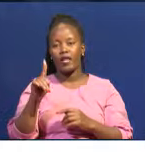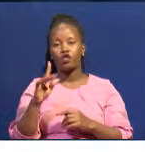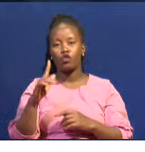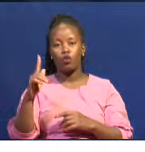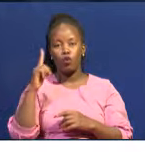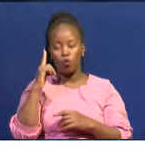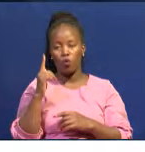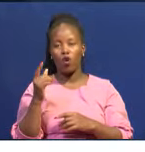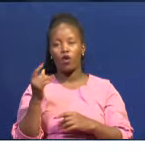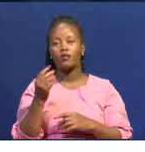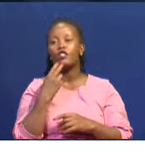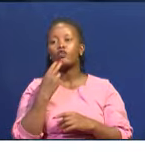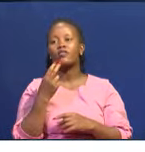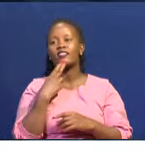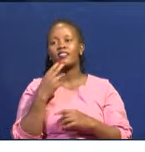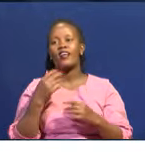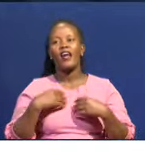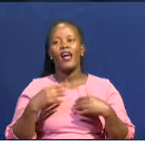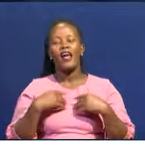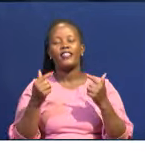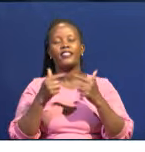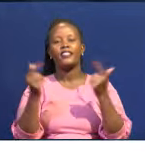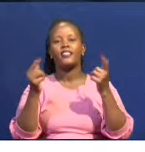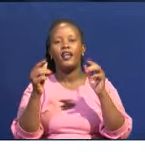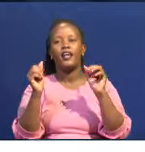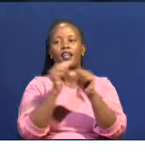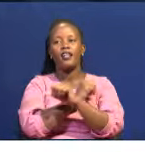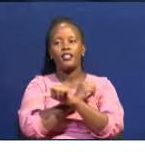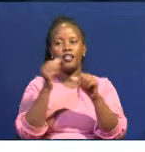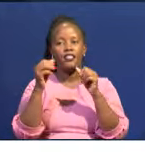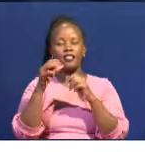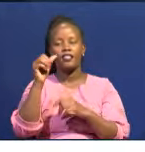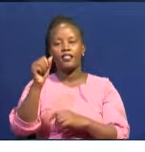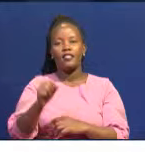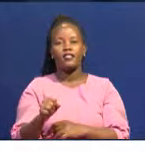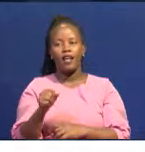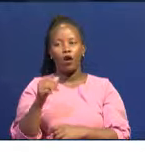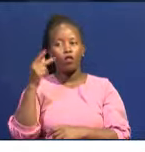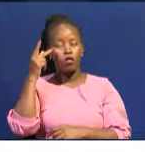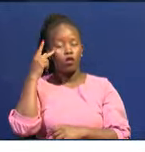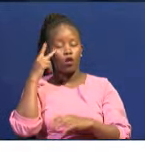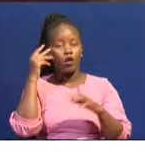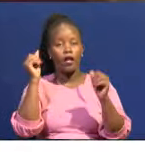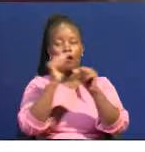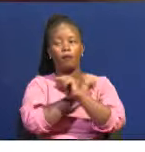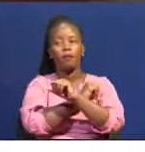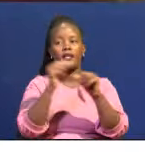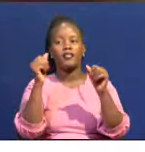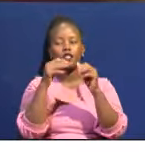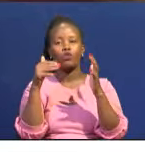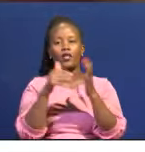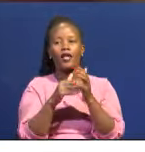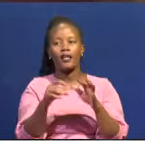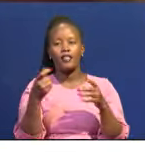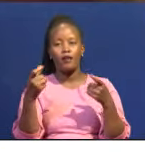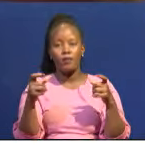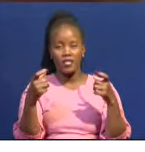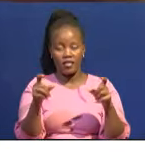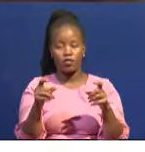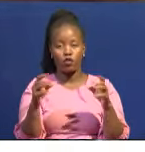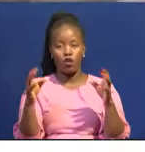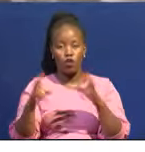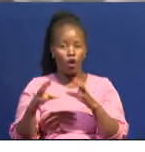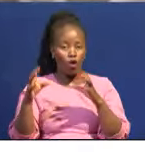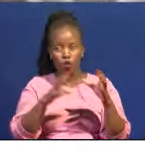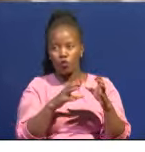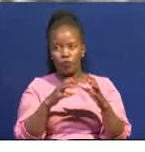Parliament, which rejected President Yoon's attempt to ban political activity and censor the media as armed troops forced their way